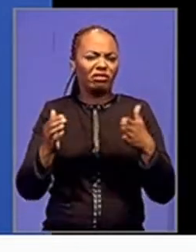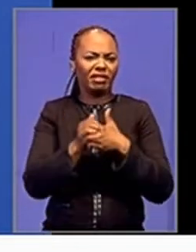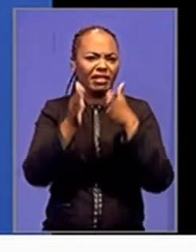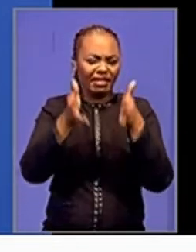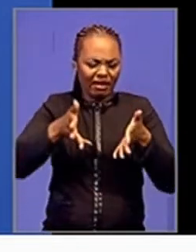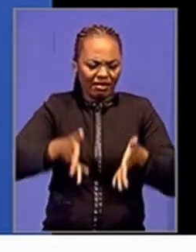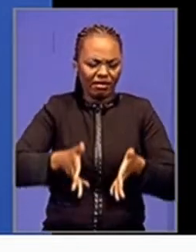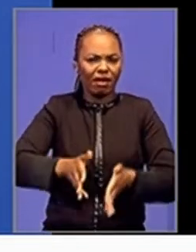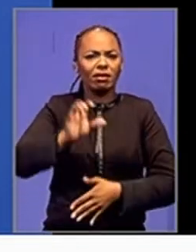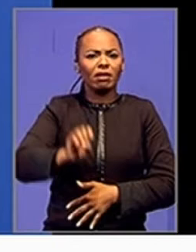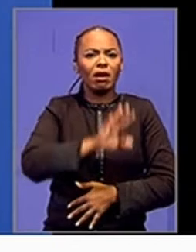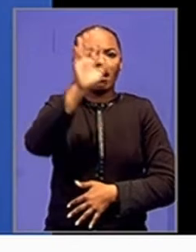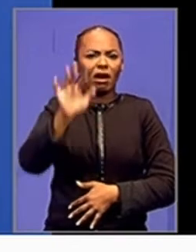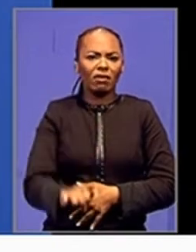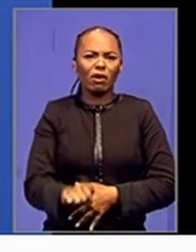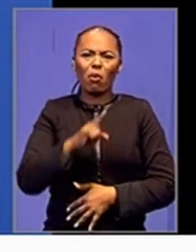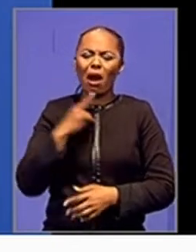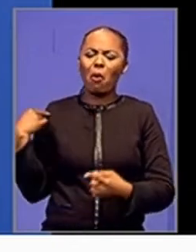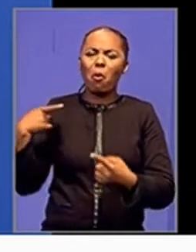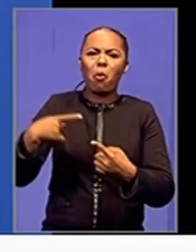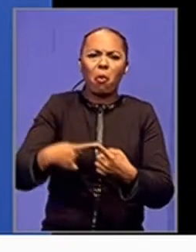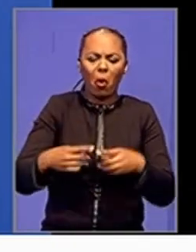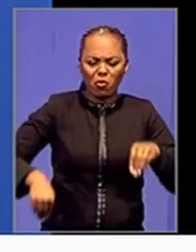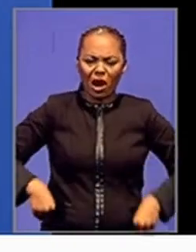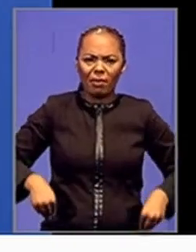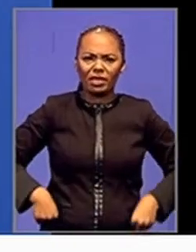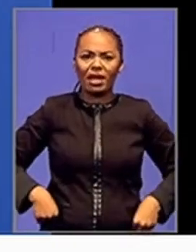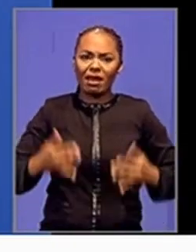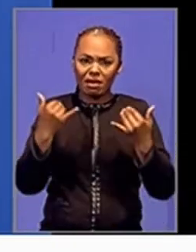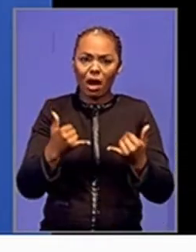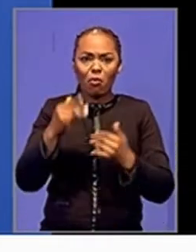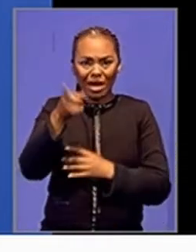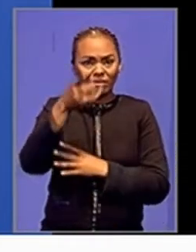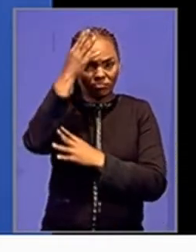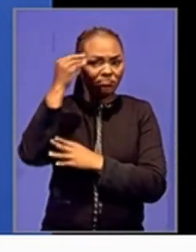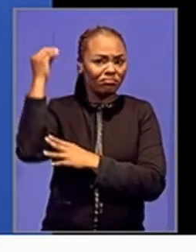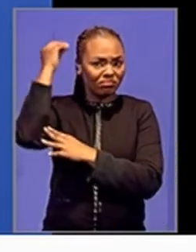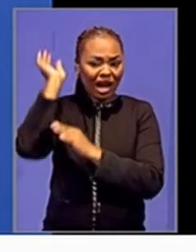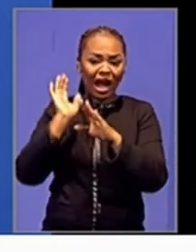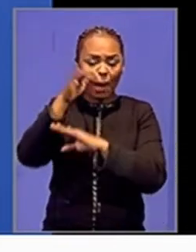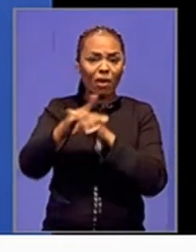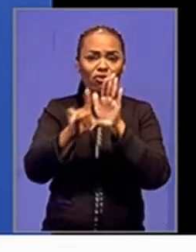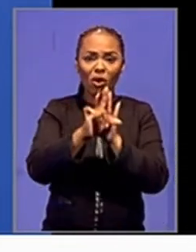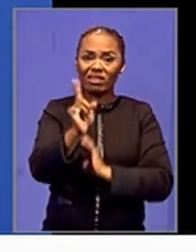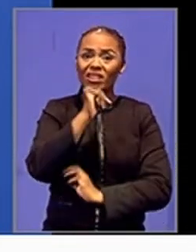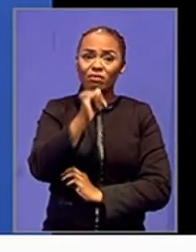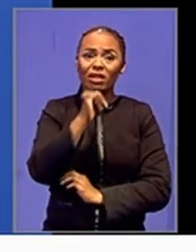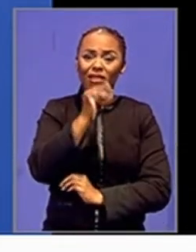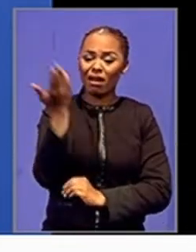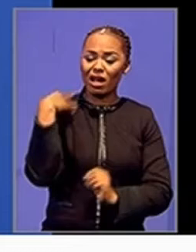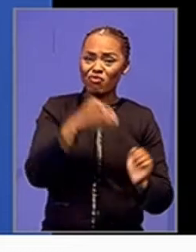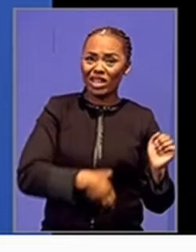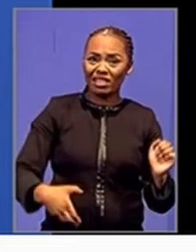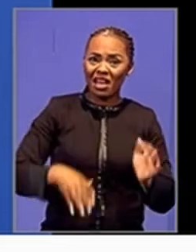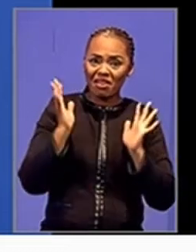the fact that we've had all this corruption, that nobody is above the law. And it doesn't matter whether you're a former president who's still deeply connected